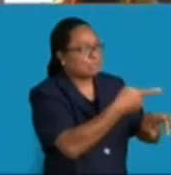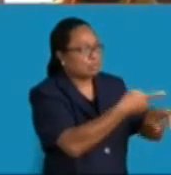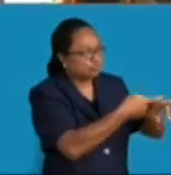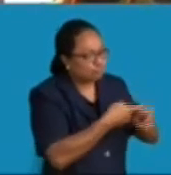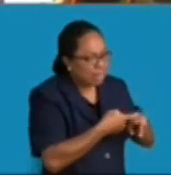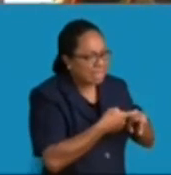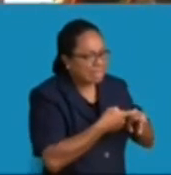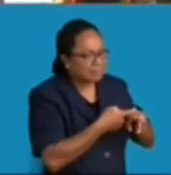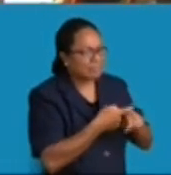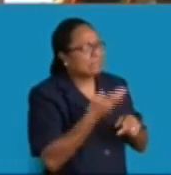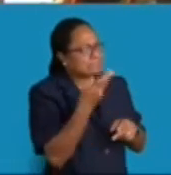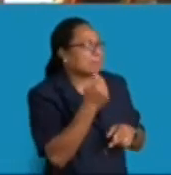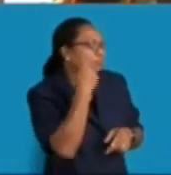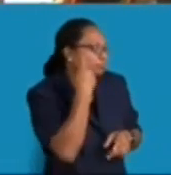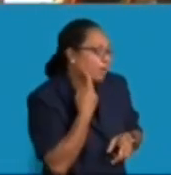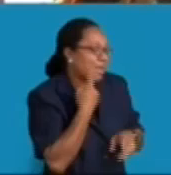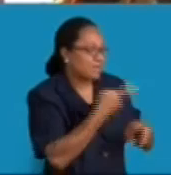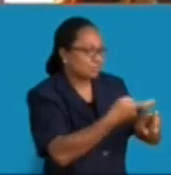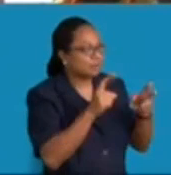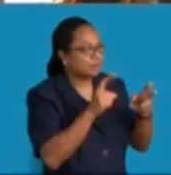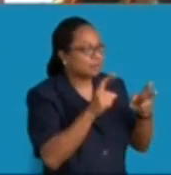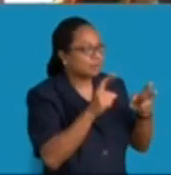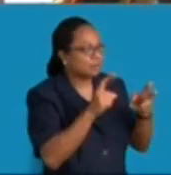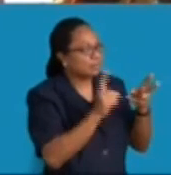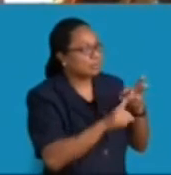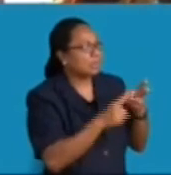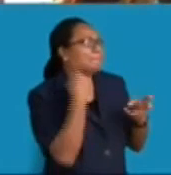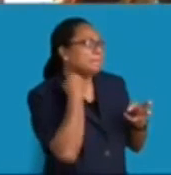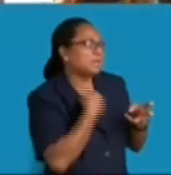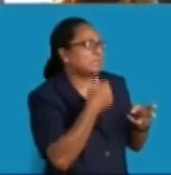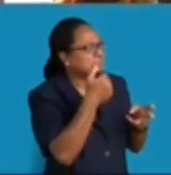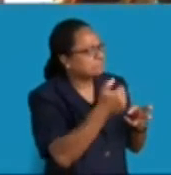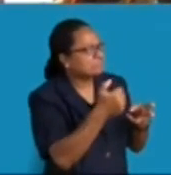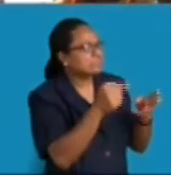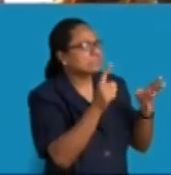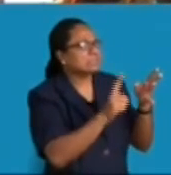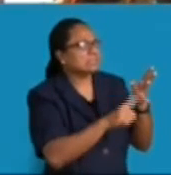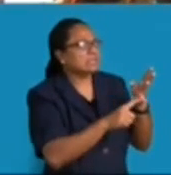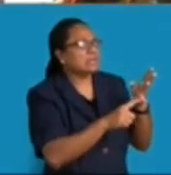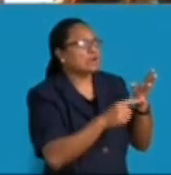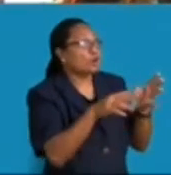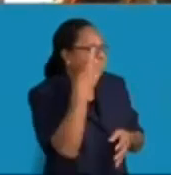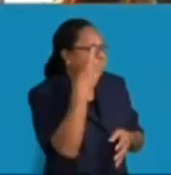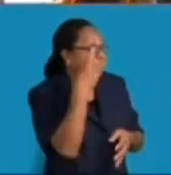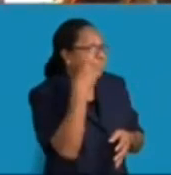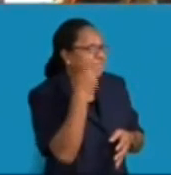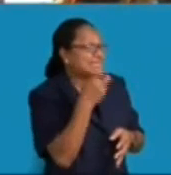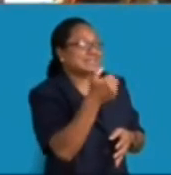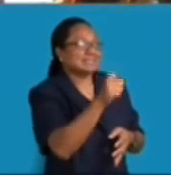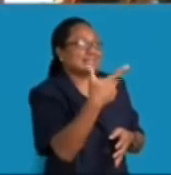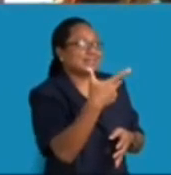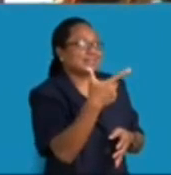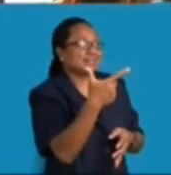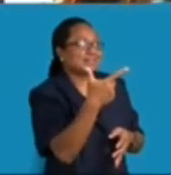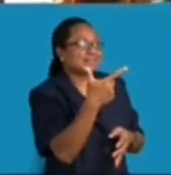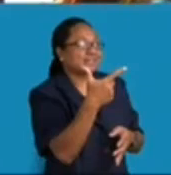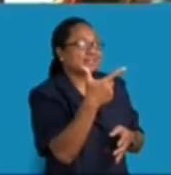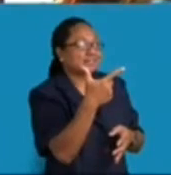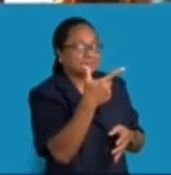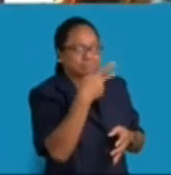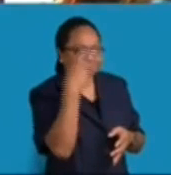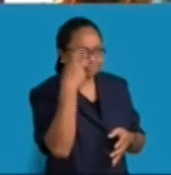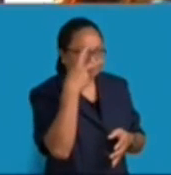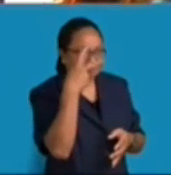and attempted rape by 38 cases, murder by 6 cases, robbery by 67 cases, burglary 554